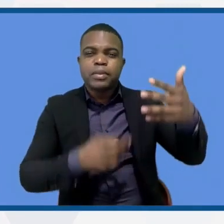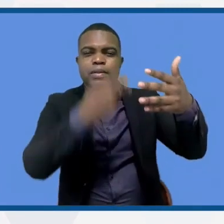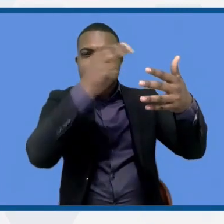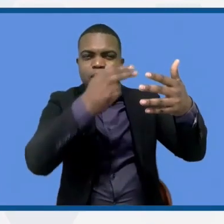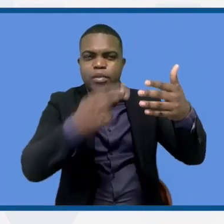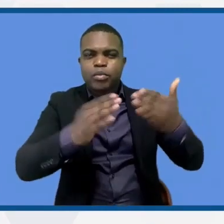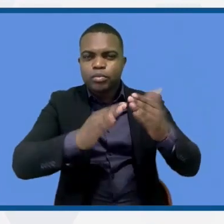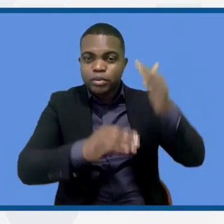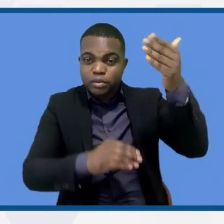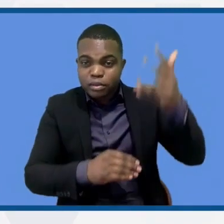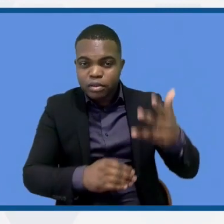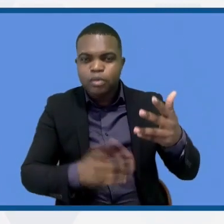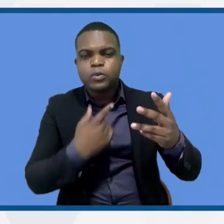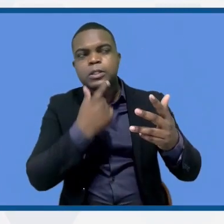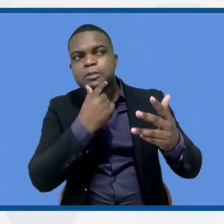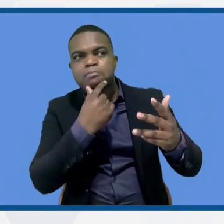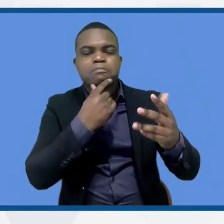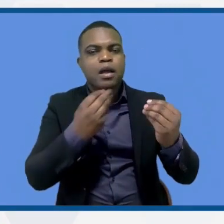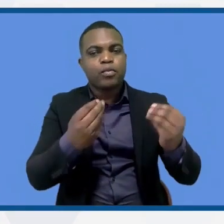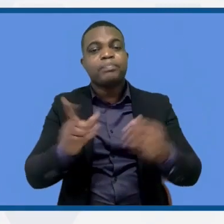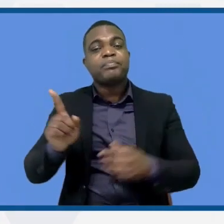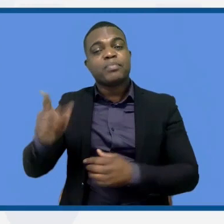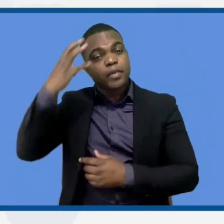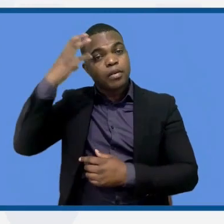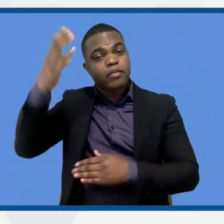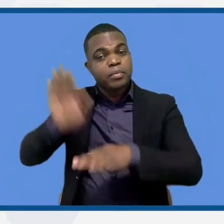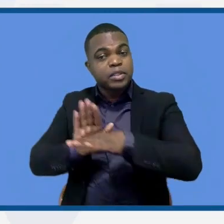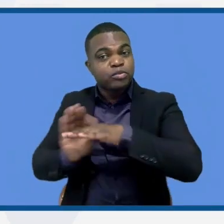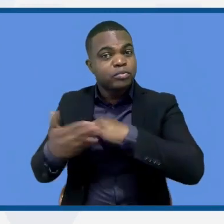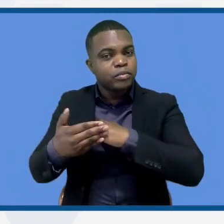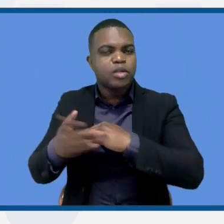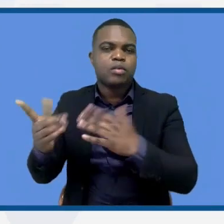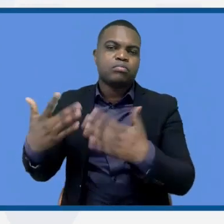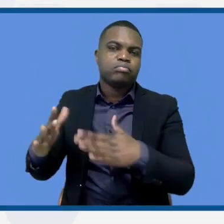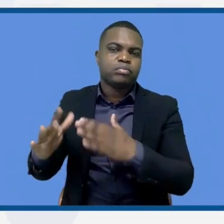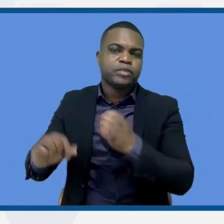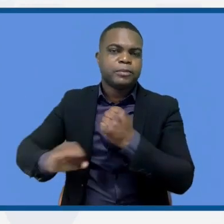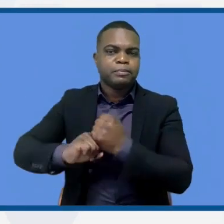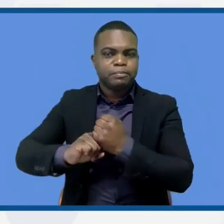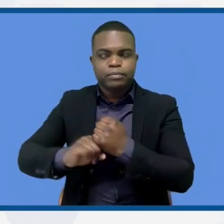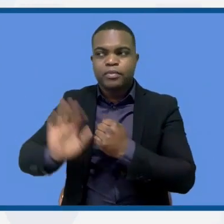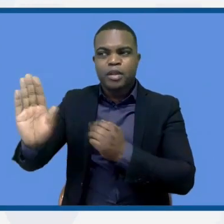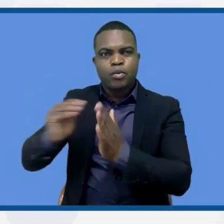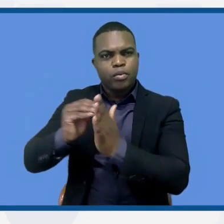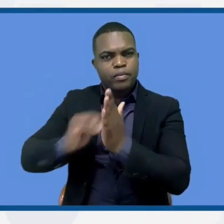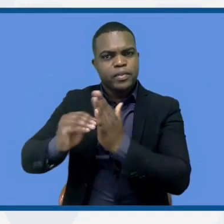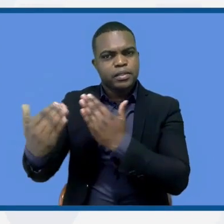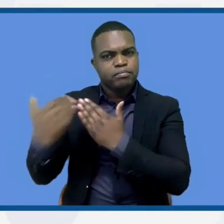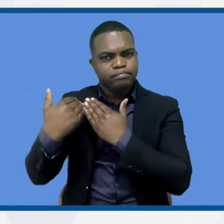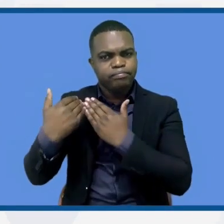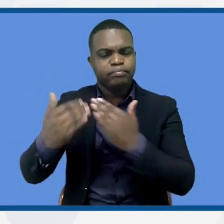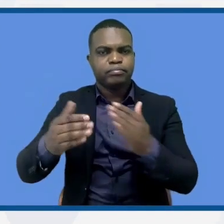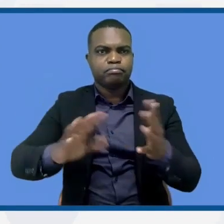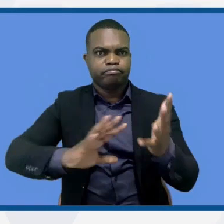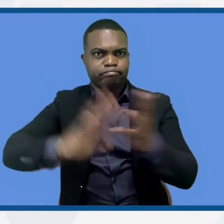communities, the health of the ecosystems and the value that nature plays in the realm of reducing disaster risk is now a